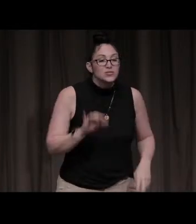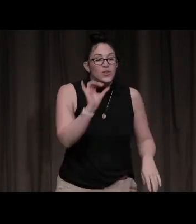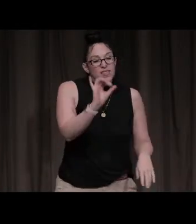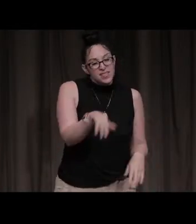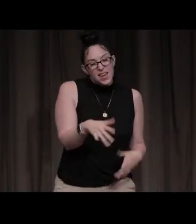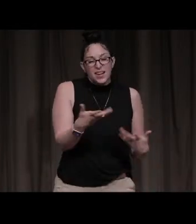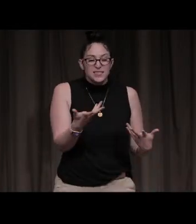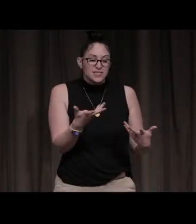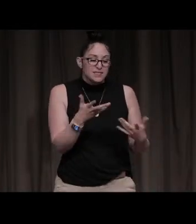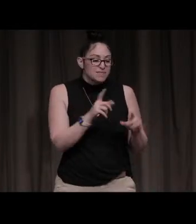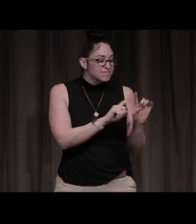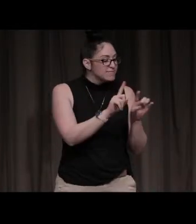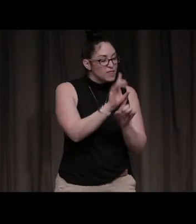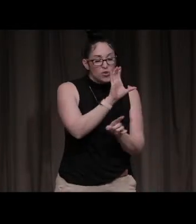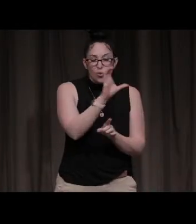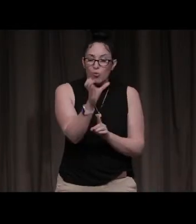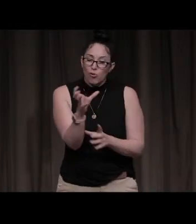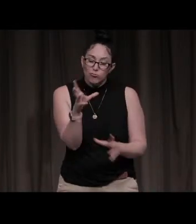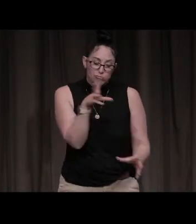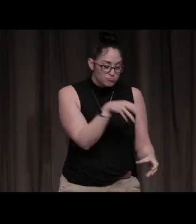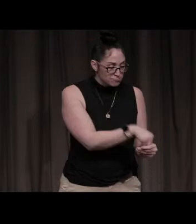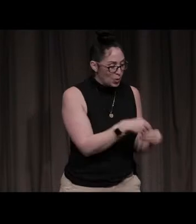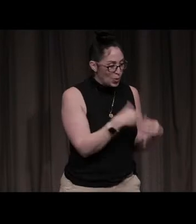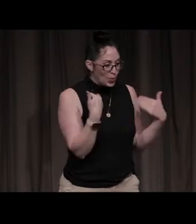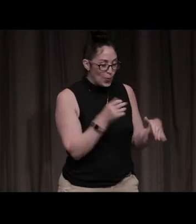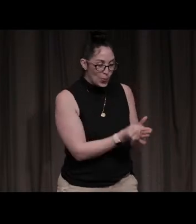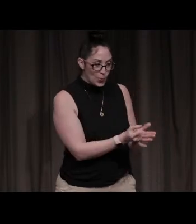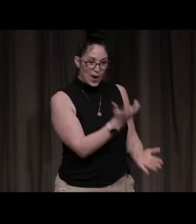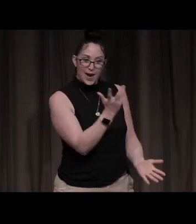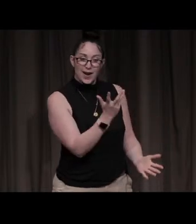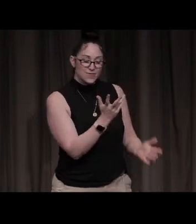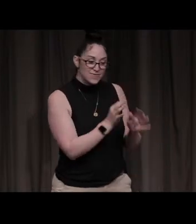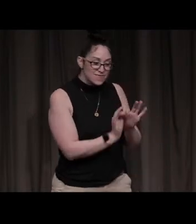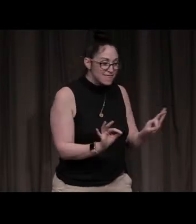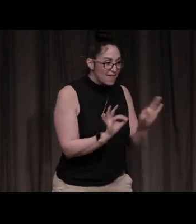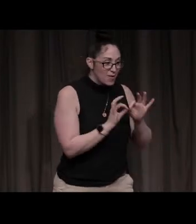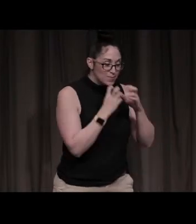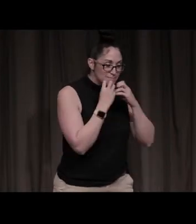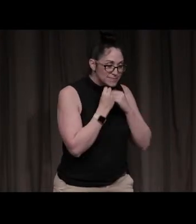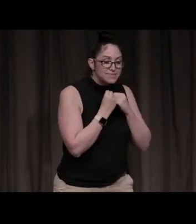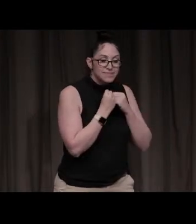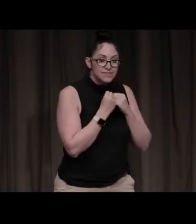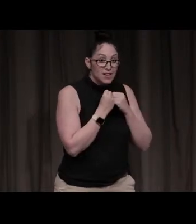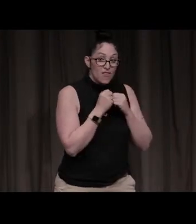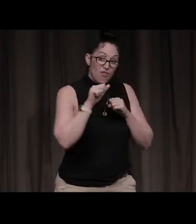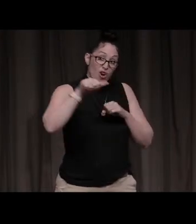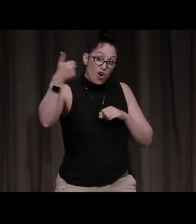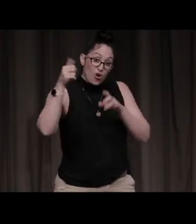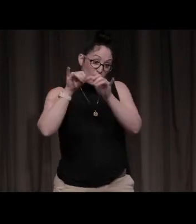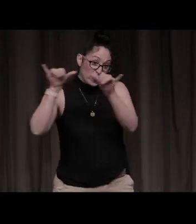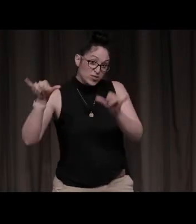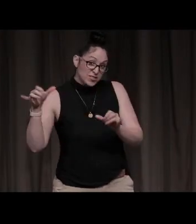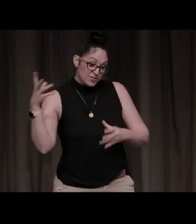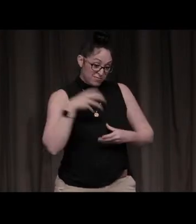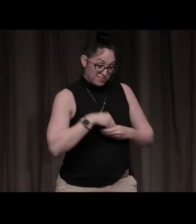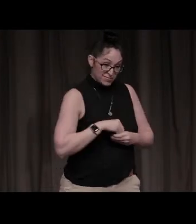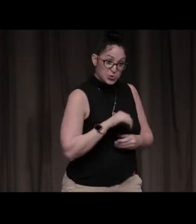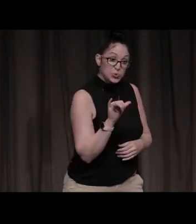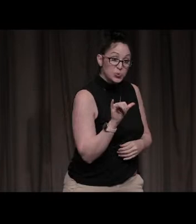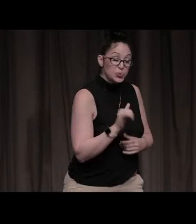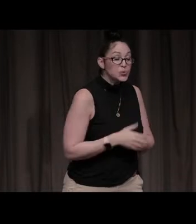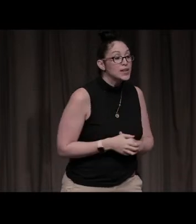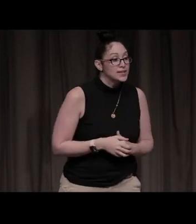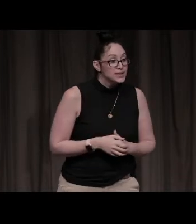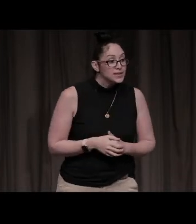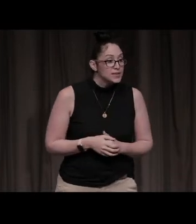wealth that is displayed in there too. And I think that's where the value and the values of other systems come in. And